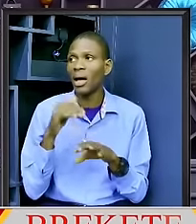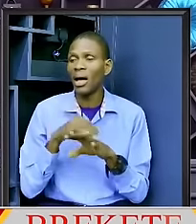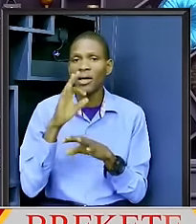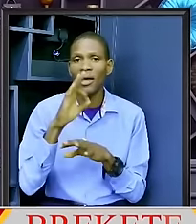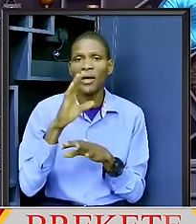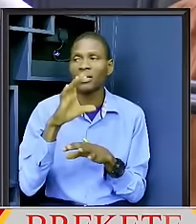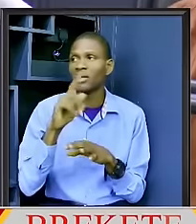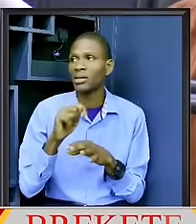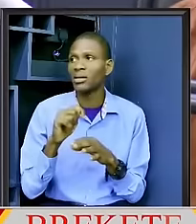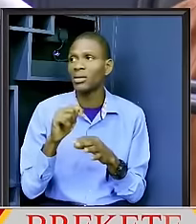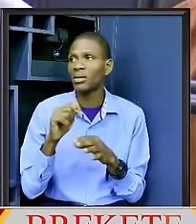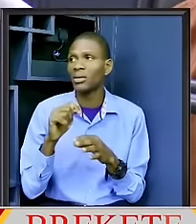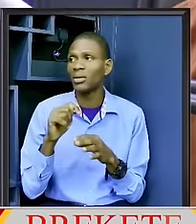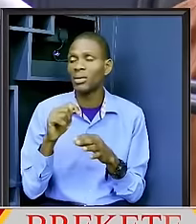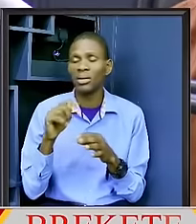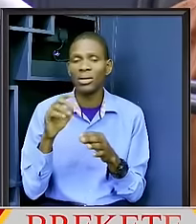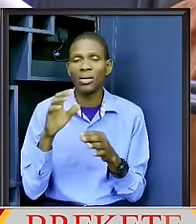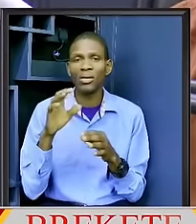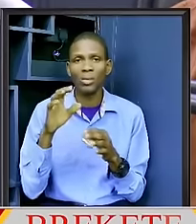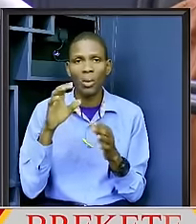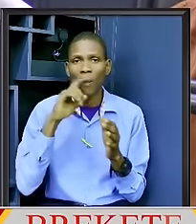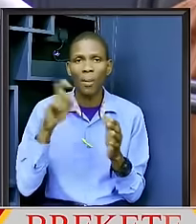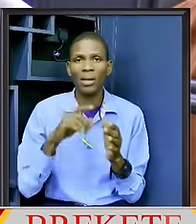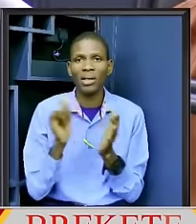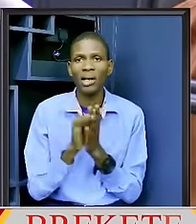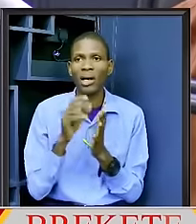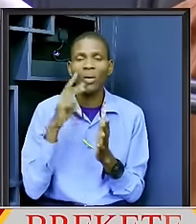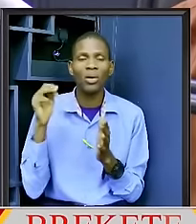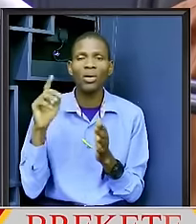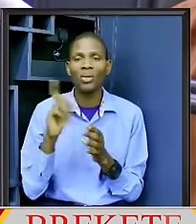FCT command. Mm. That was where we were yesterday. Mm-hmm.